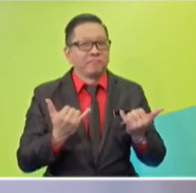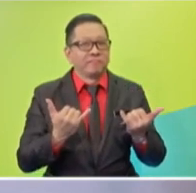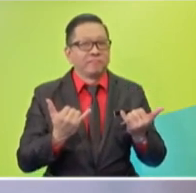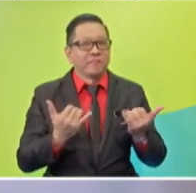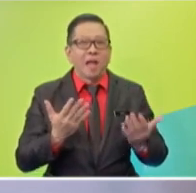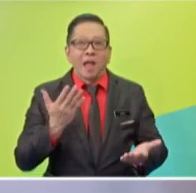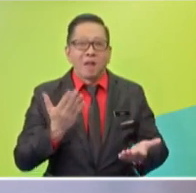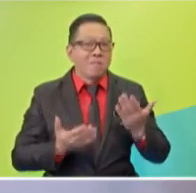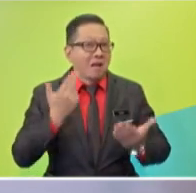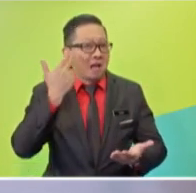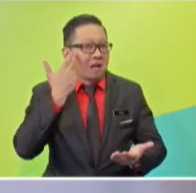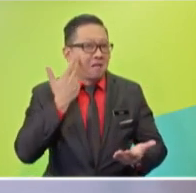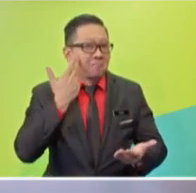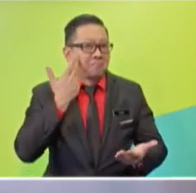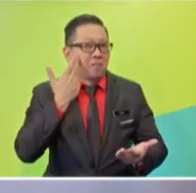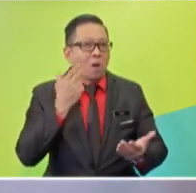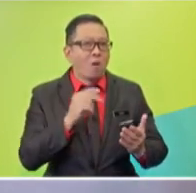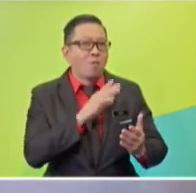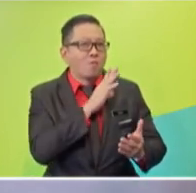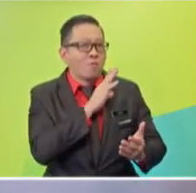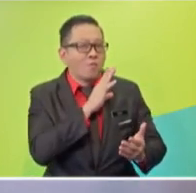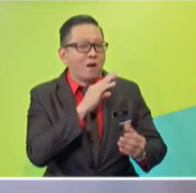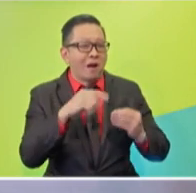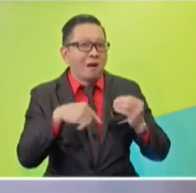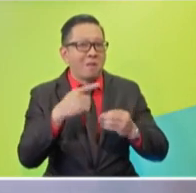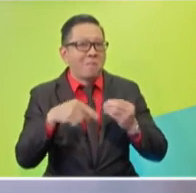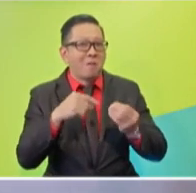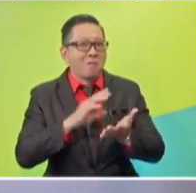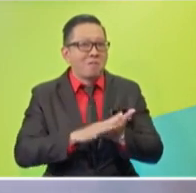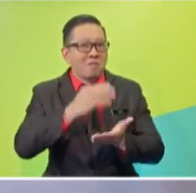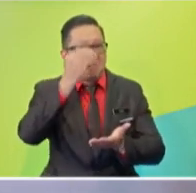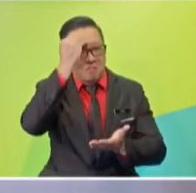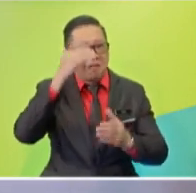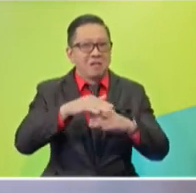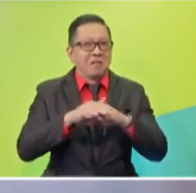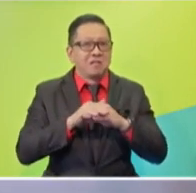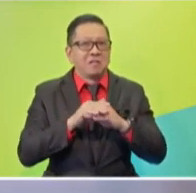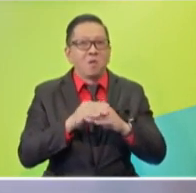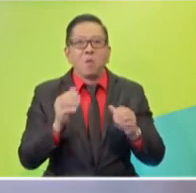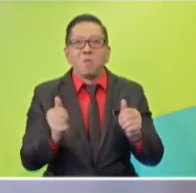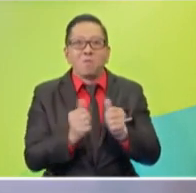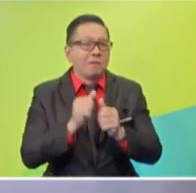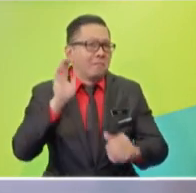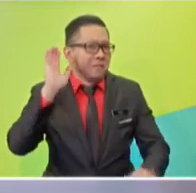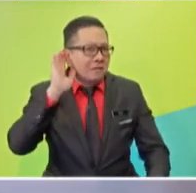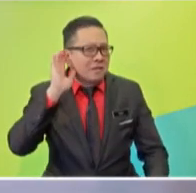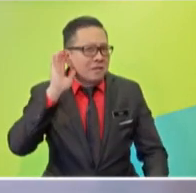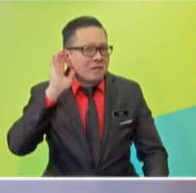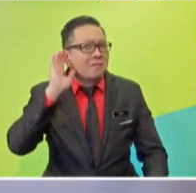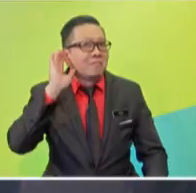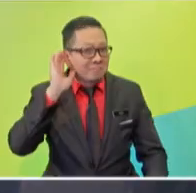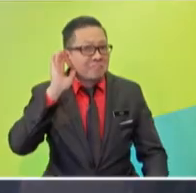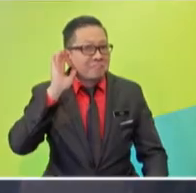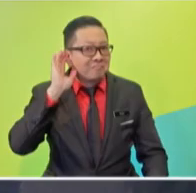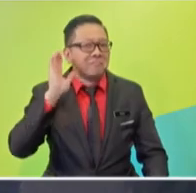Mr. Haikal whispered to me that we're learning about listening activities, right? for today. So we're going to be doing more of that,